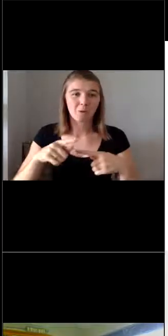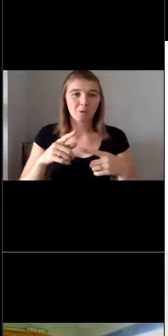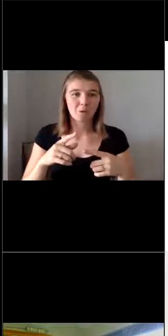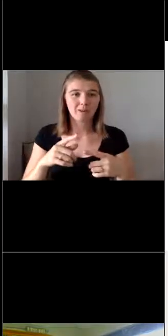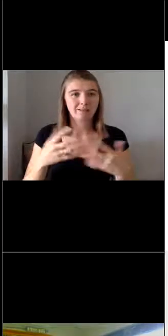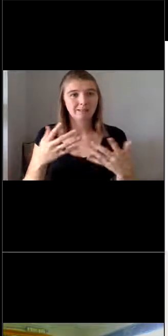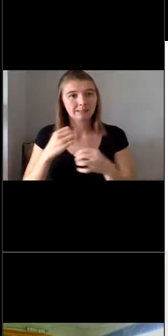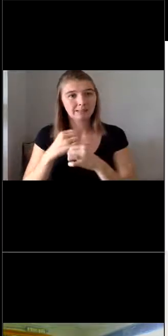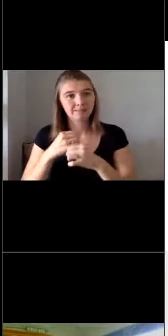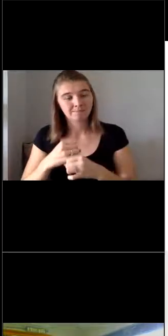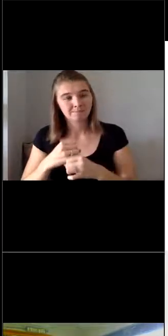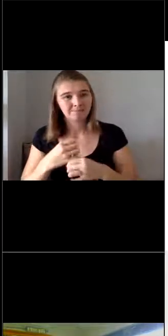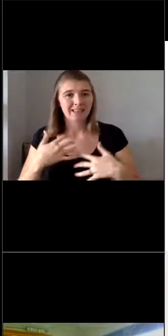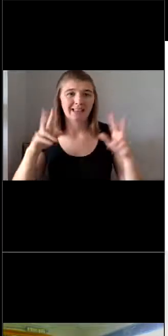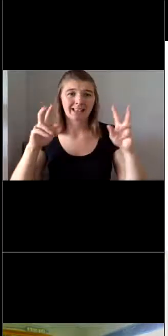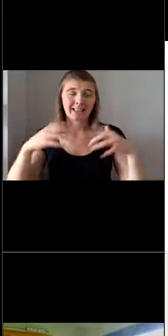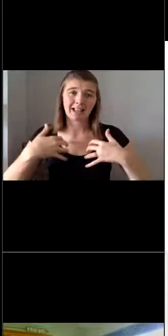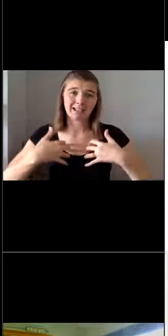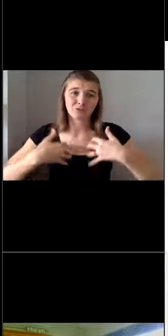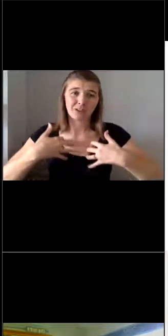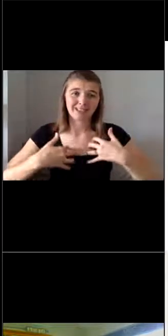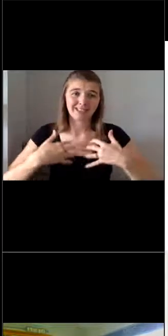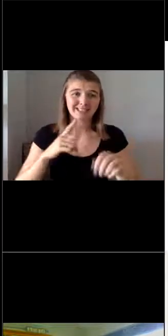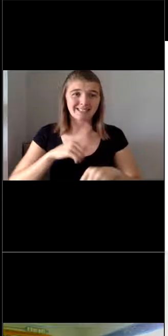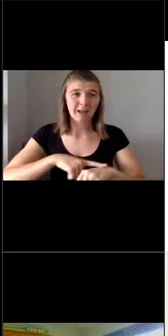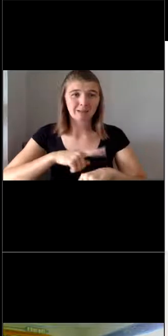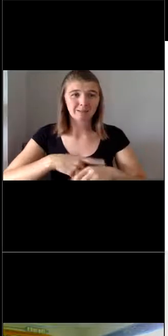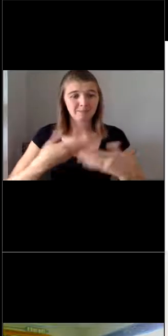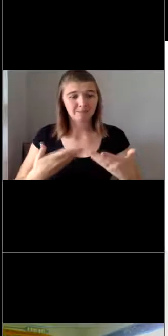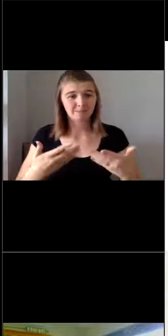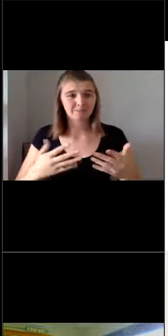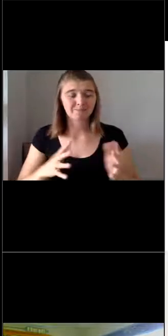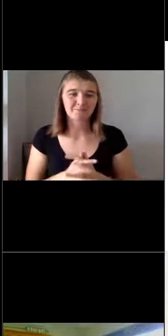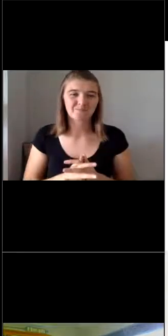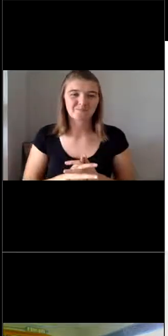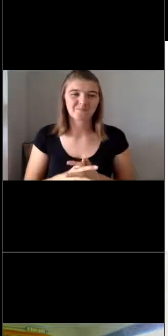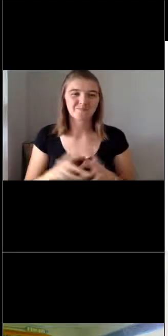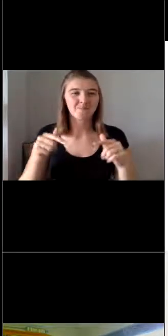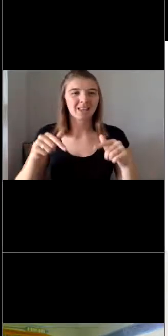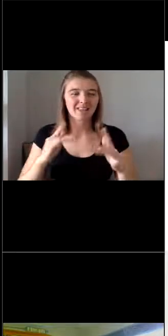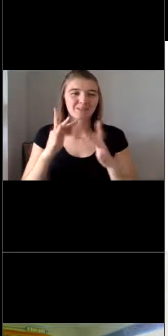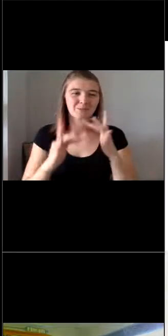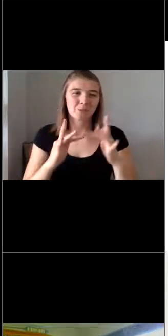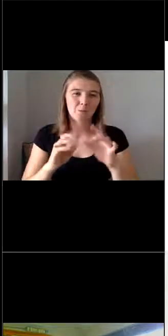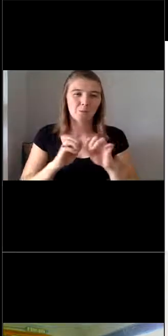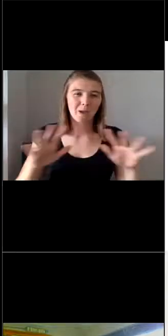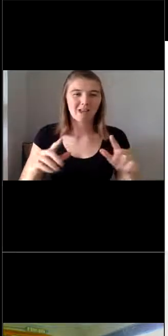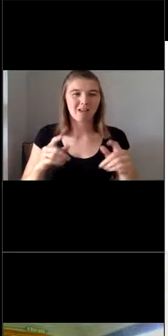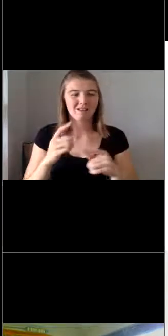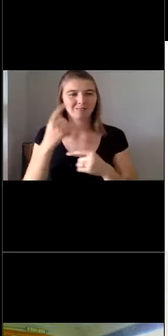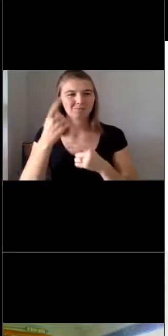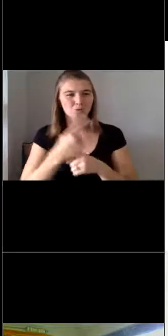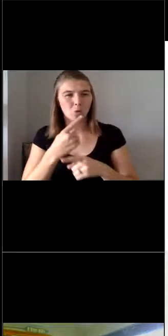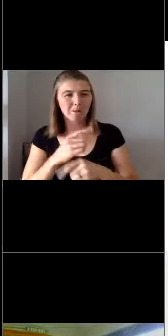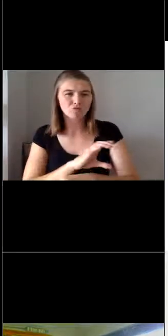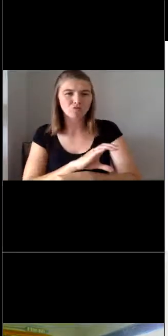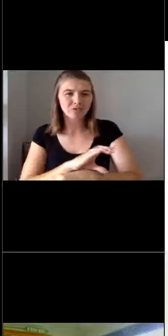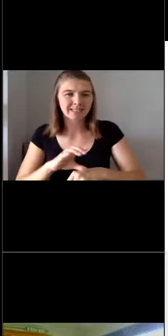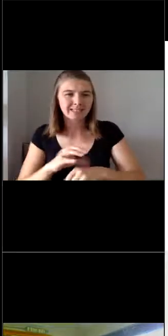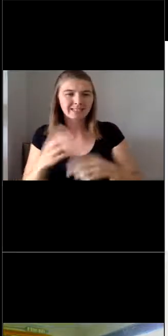in interesting times. And so this webinar is going to focus on developing resilience to change and uncertainty, which have been brought